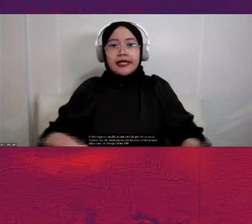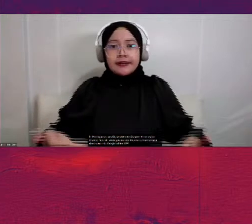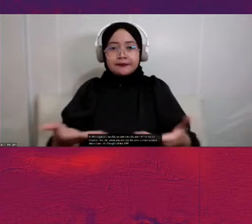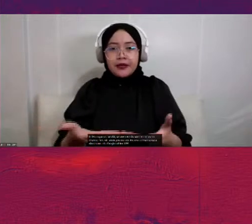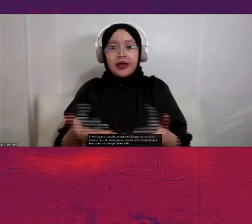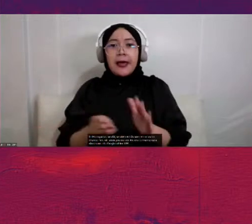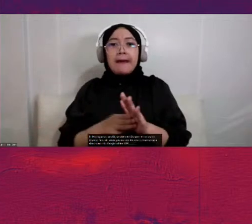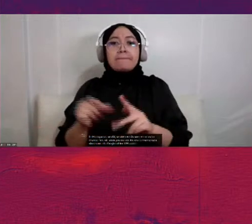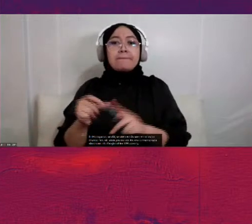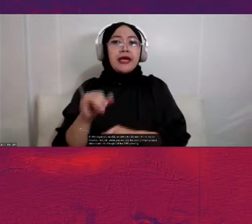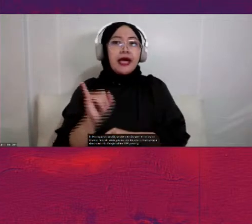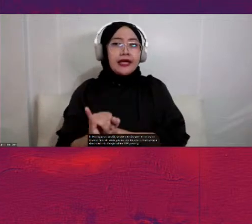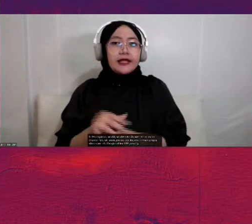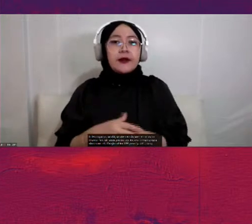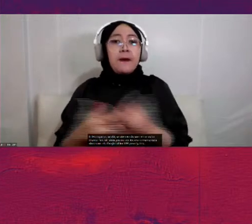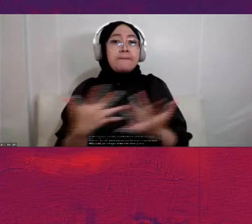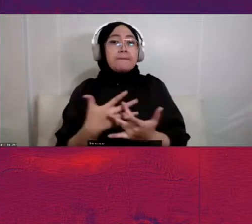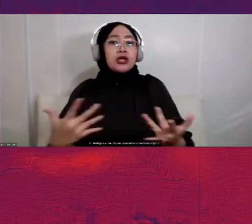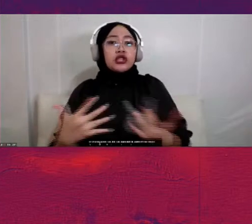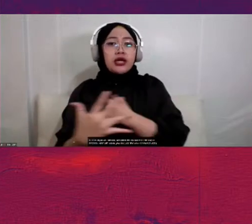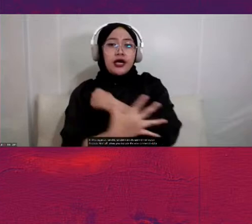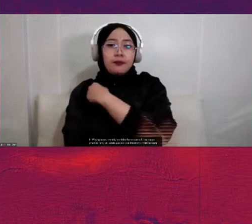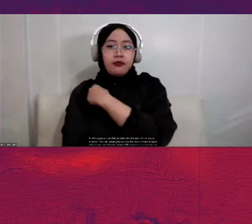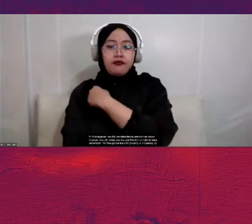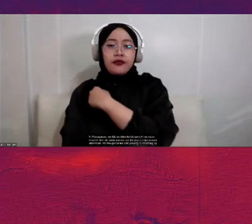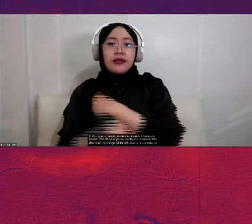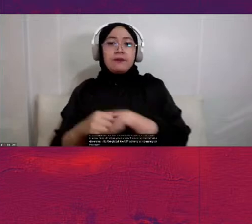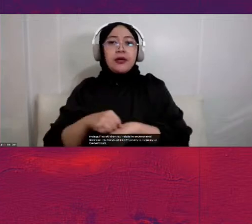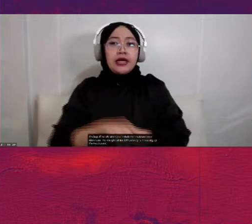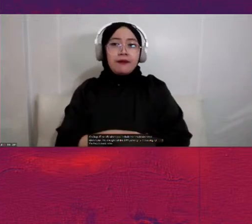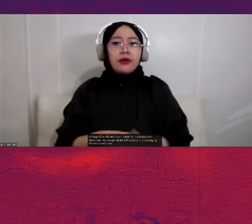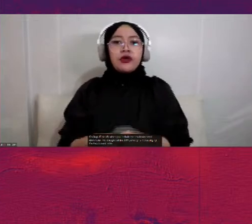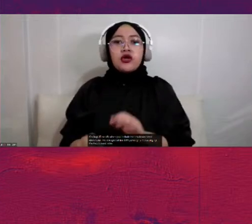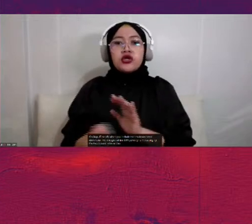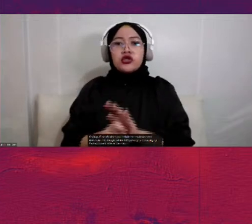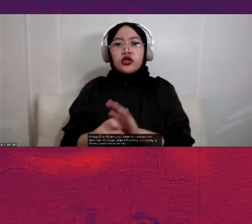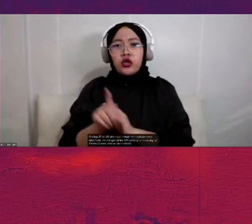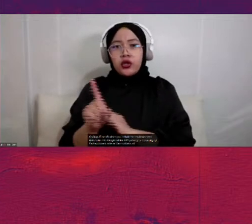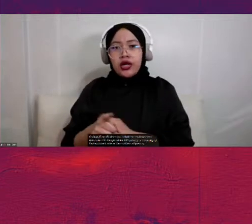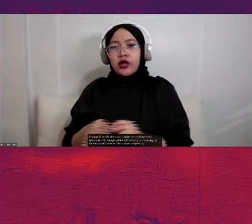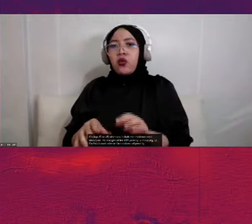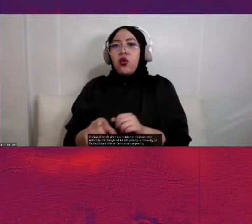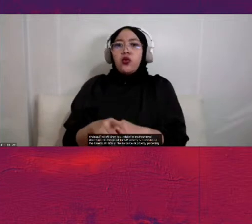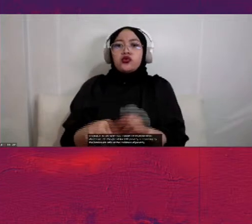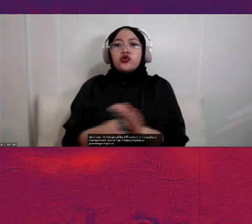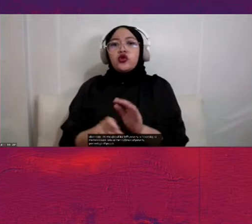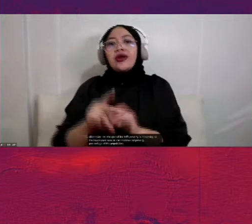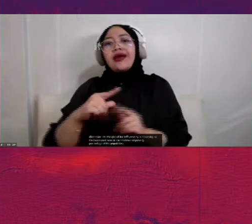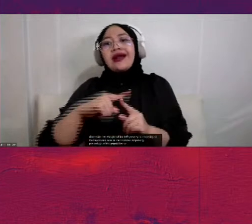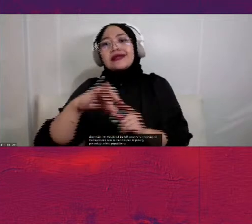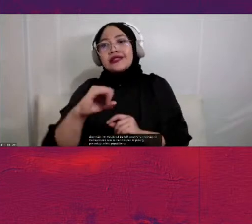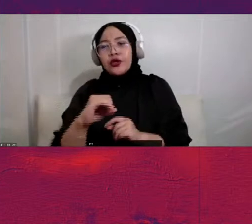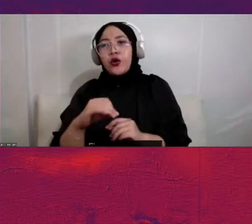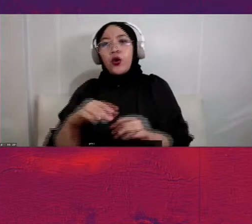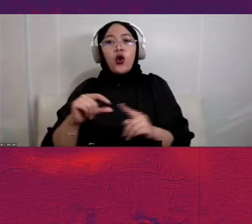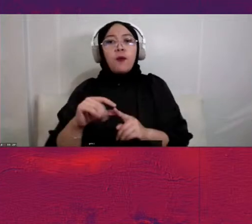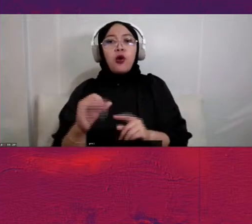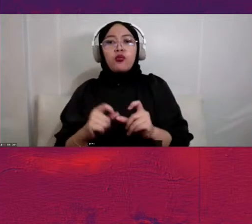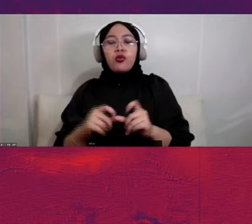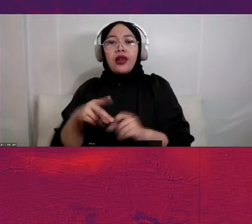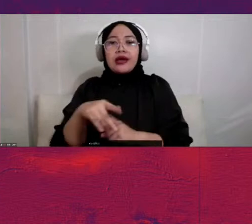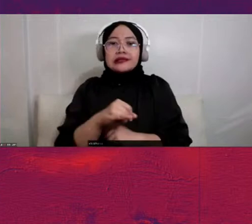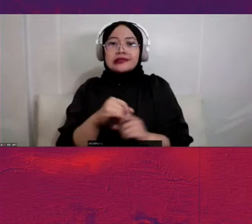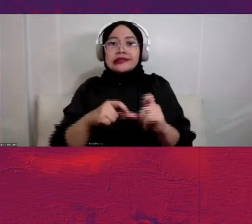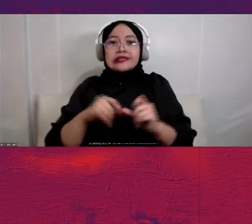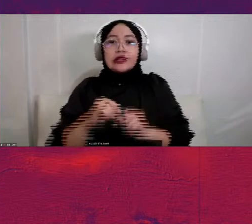MPI, poverty is increasing by the headcount ratio, by the incidence of poverty, the percentage of the population deprived,